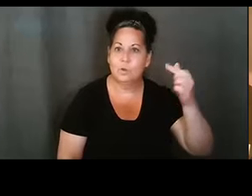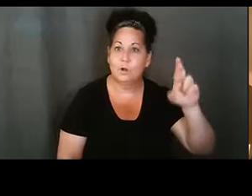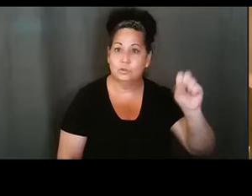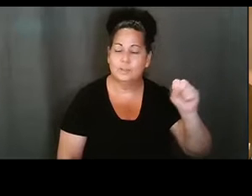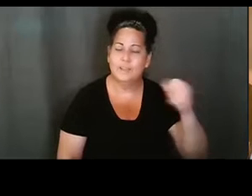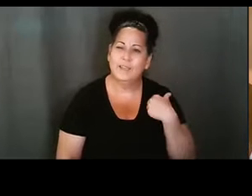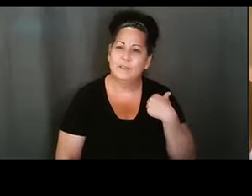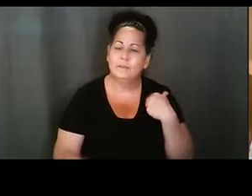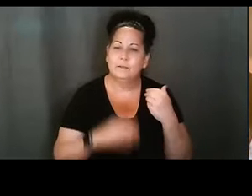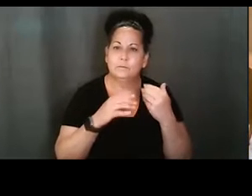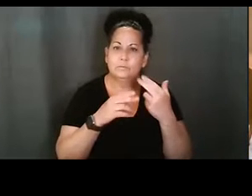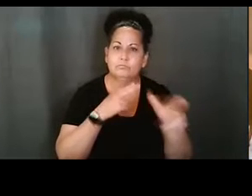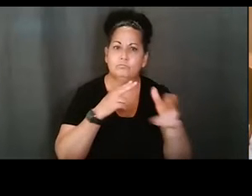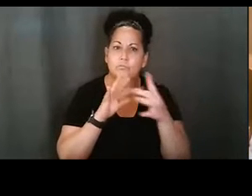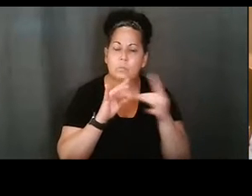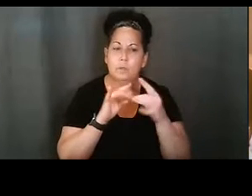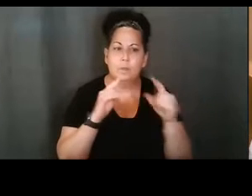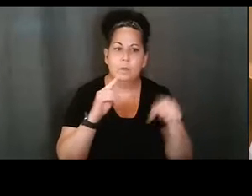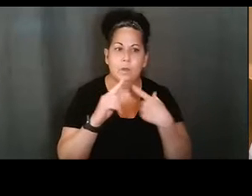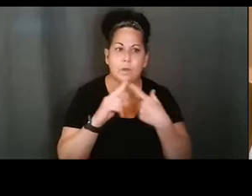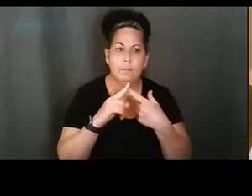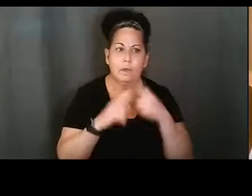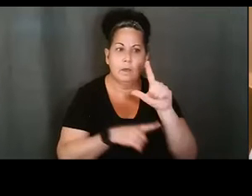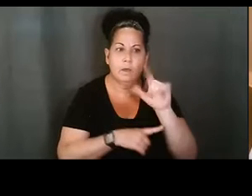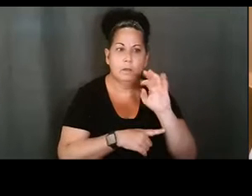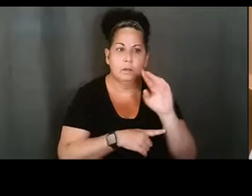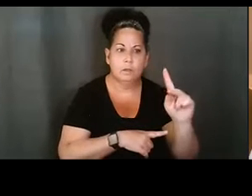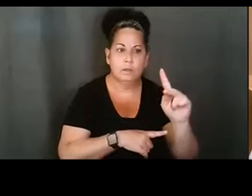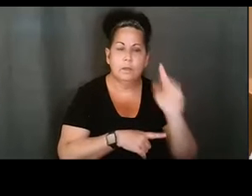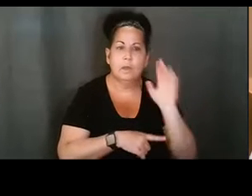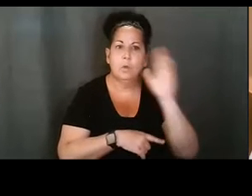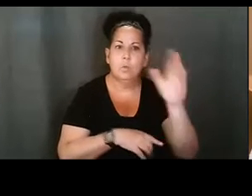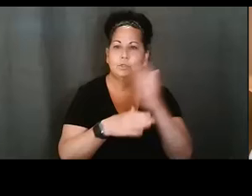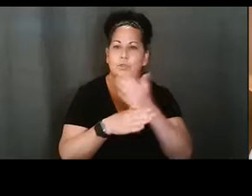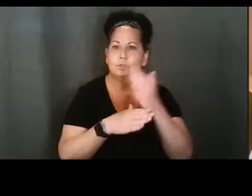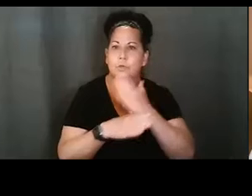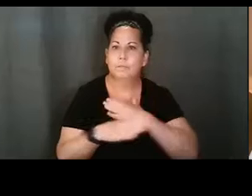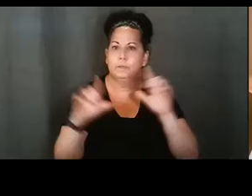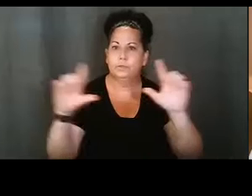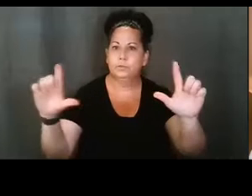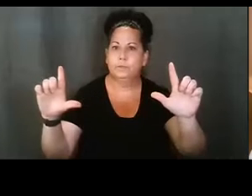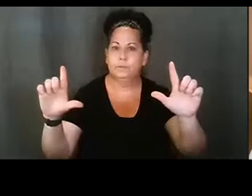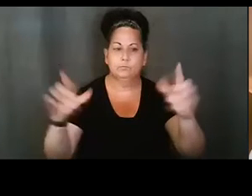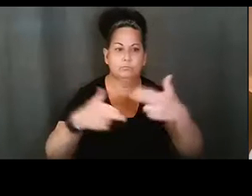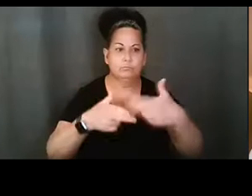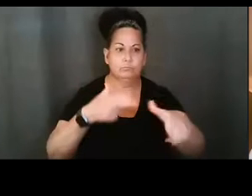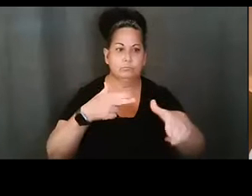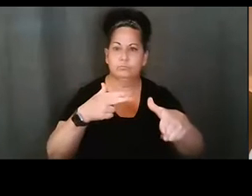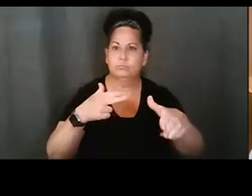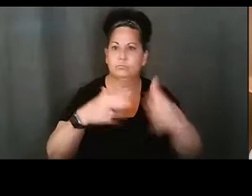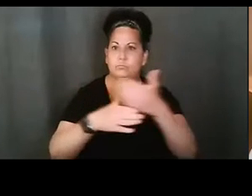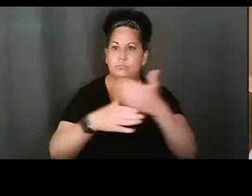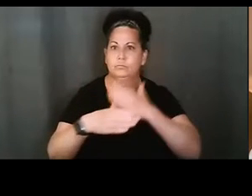link. How about this? I am going to share my screen for just a moment.